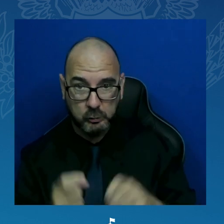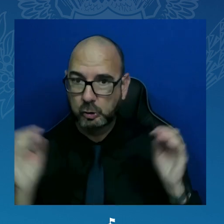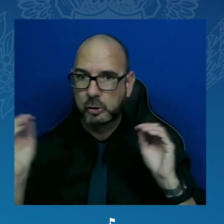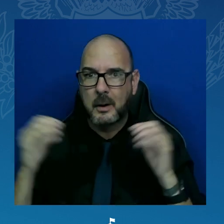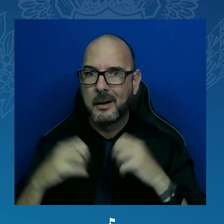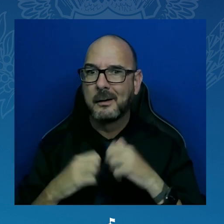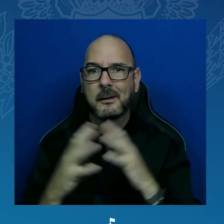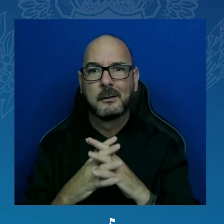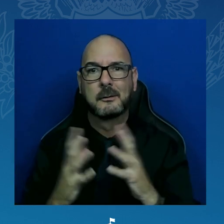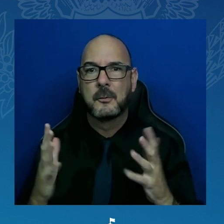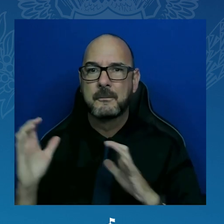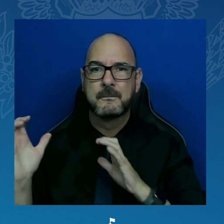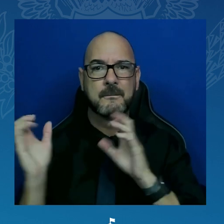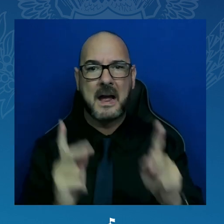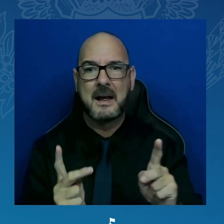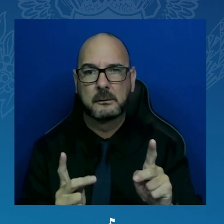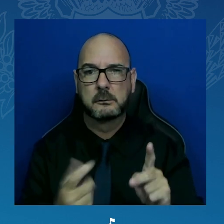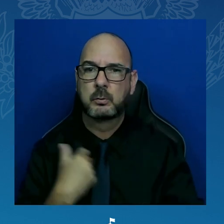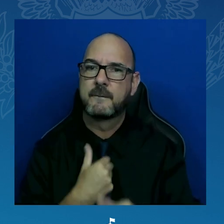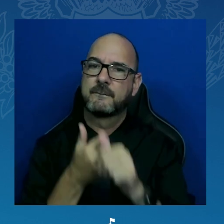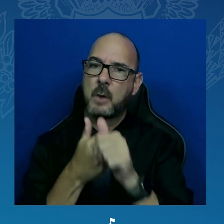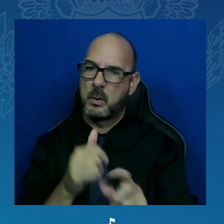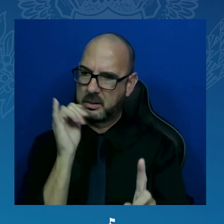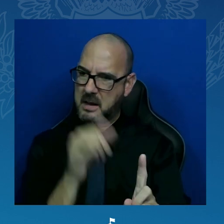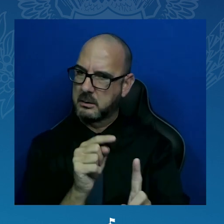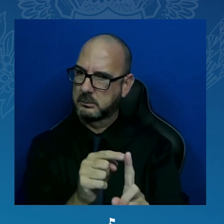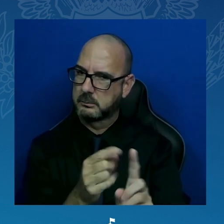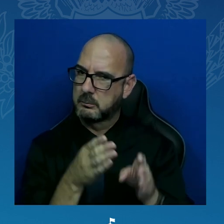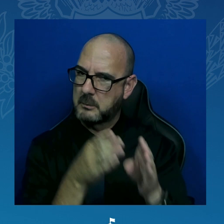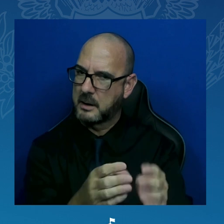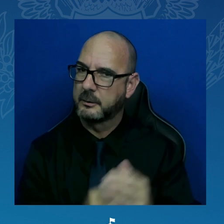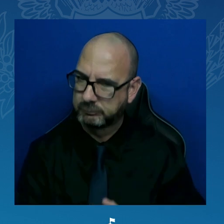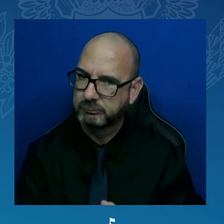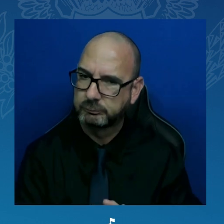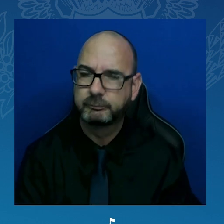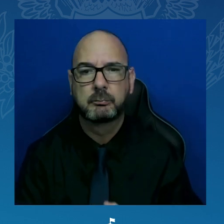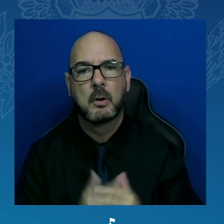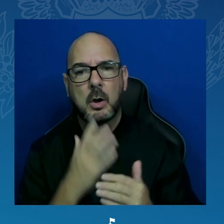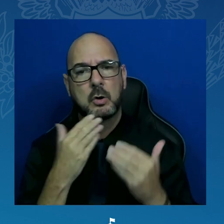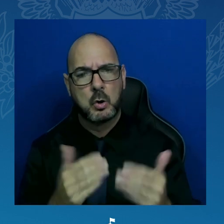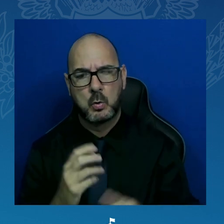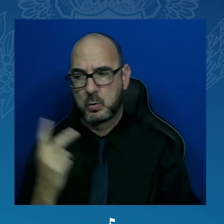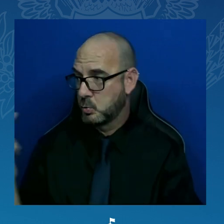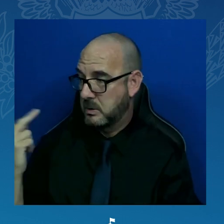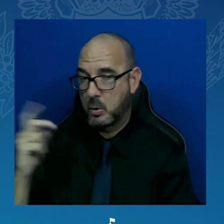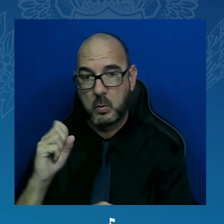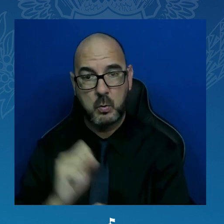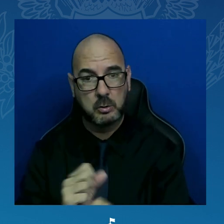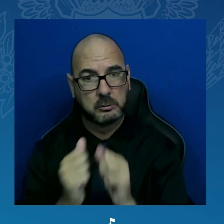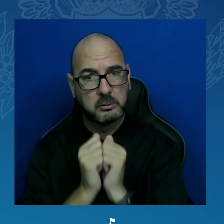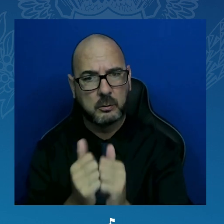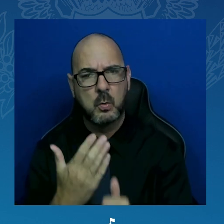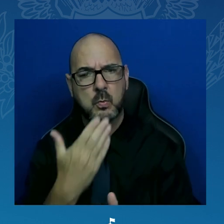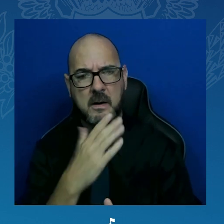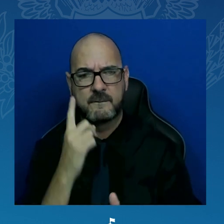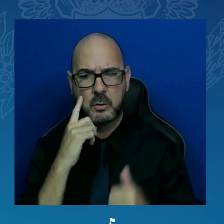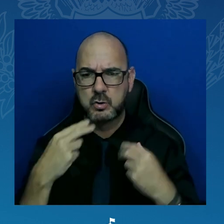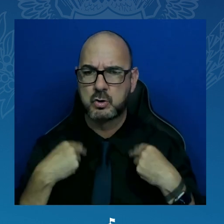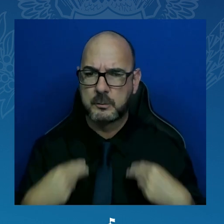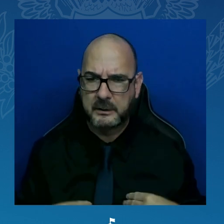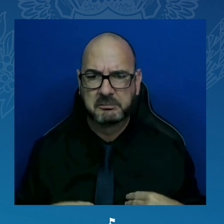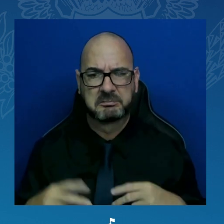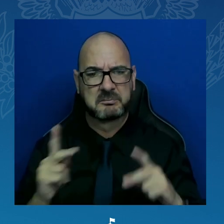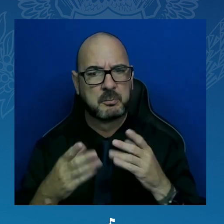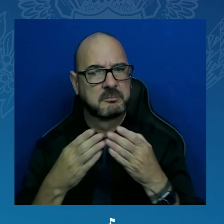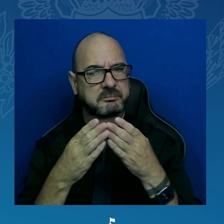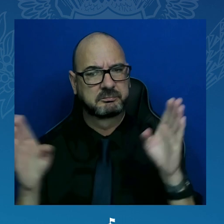restore it." So we follow in this path, and let's work together to do well for humanity and, of course, the strong